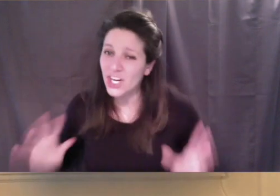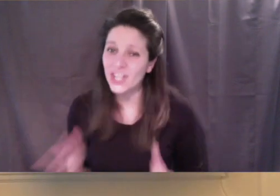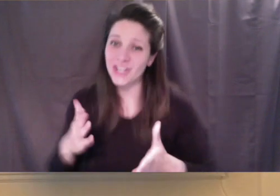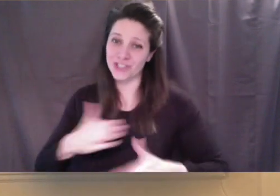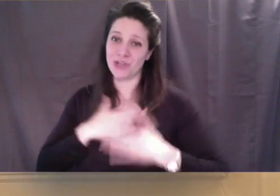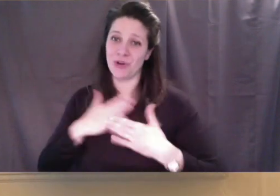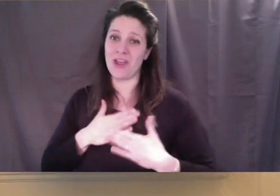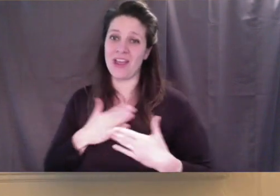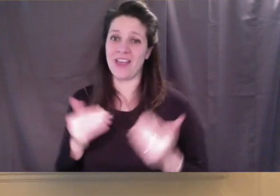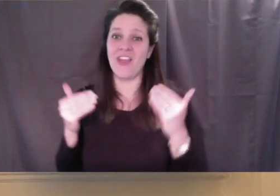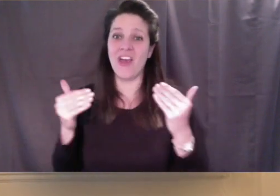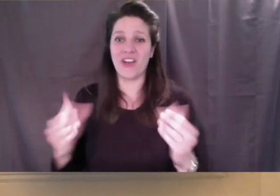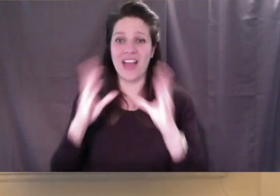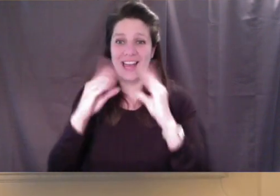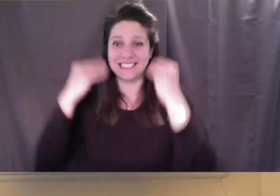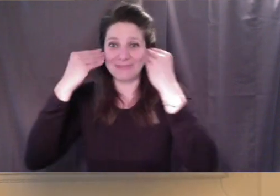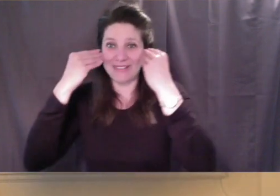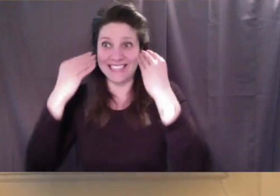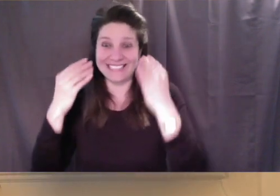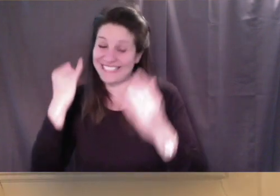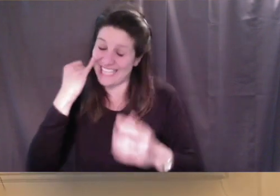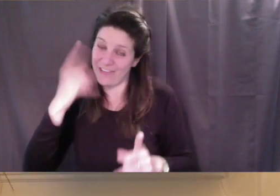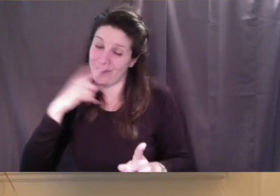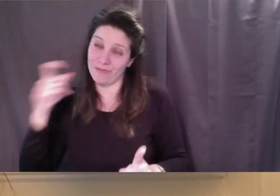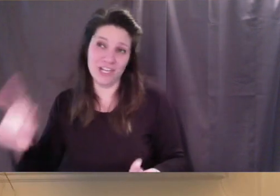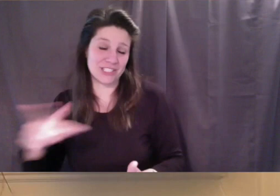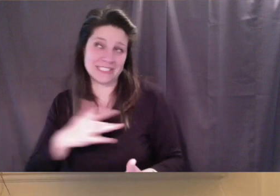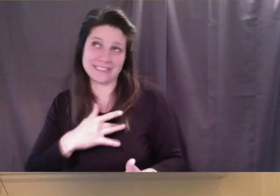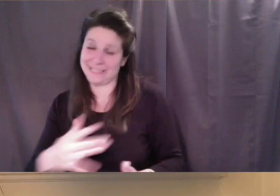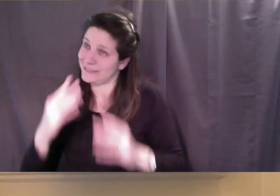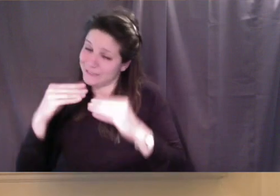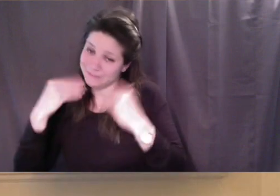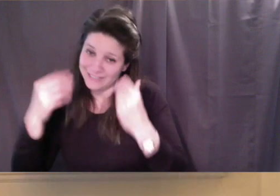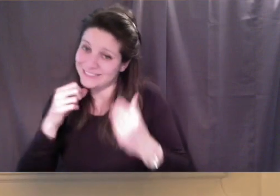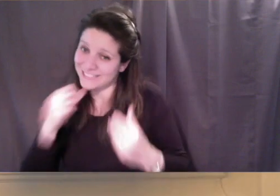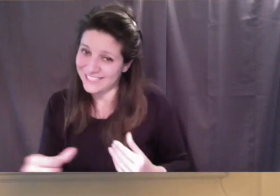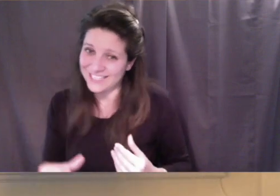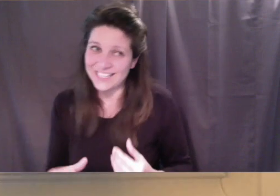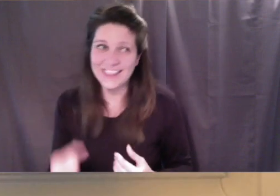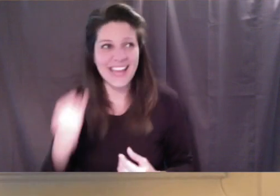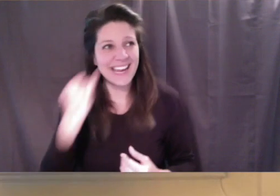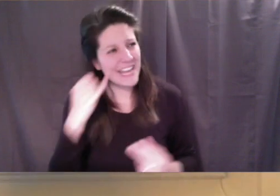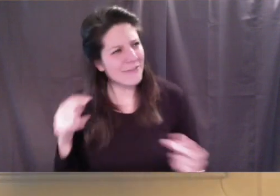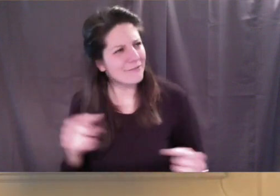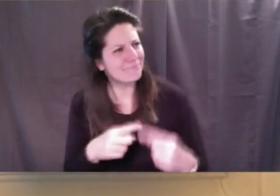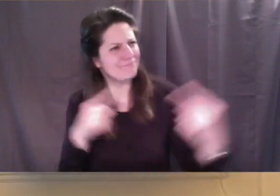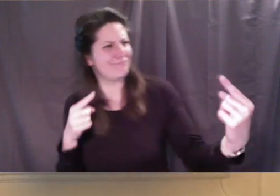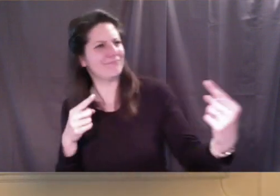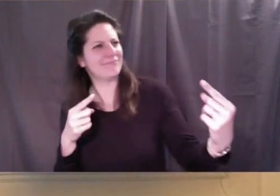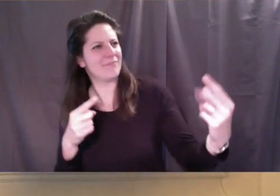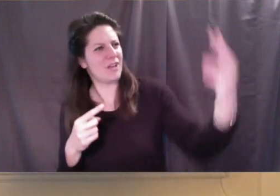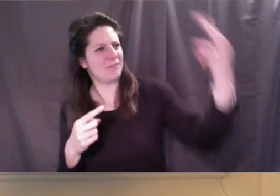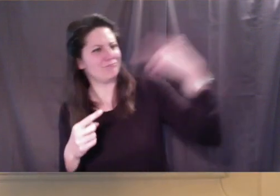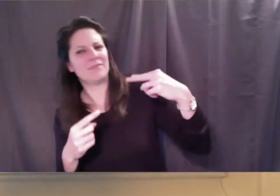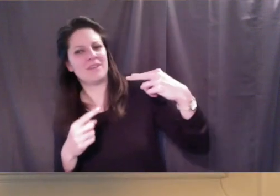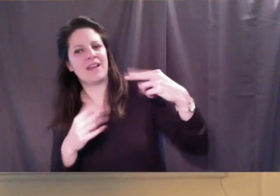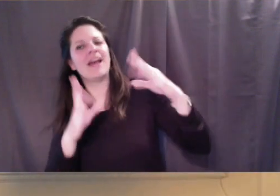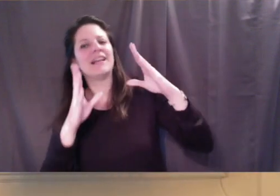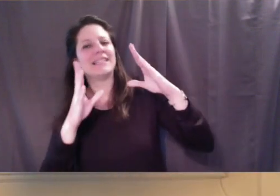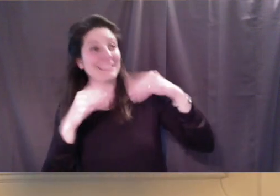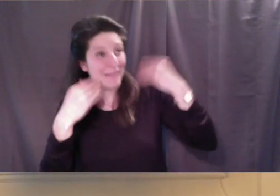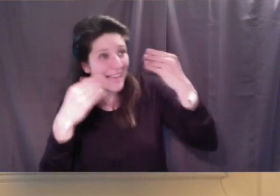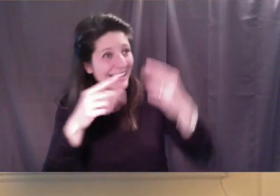urging smiles as acts of resistance, because smiling in Russia is an act of resistance. She says, laugh in the face of your